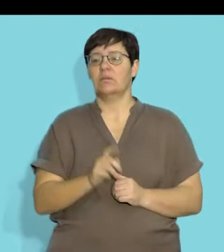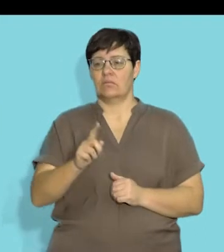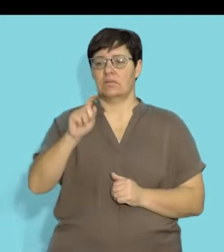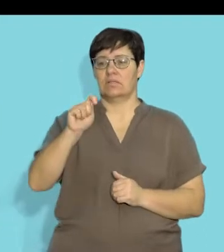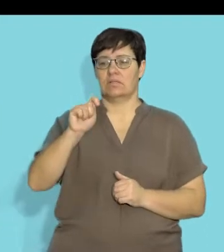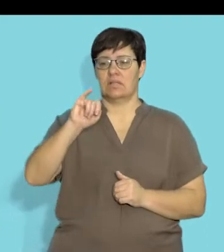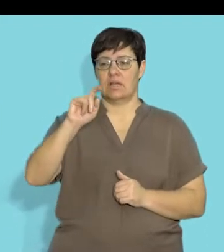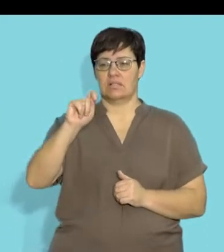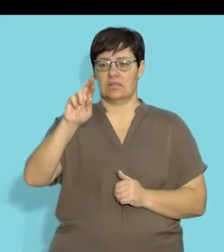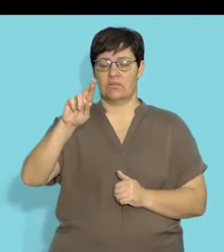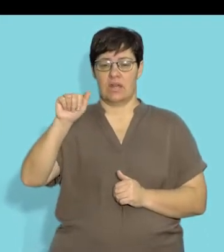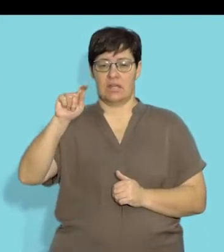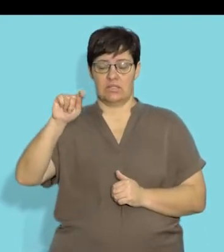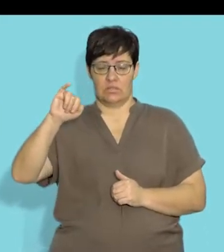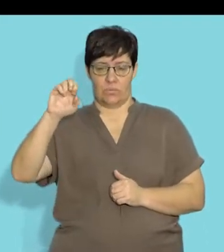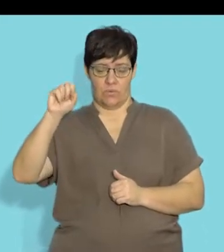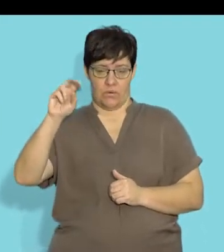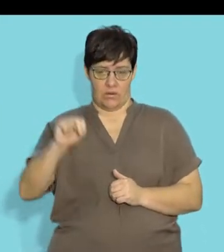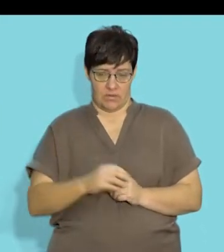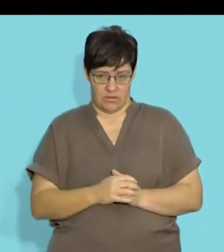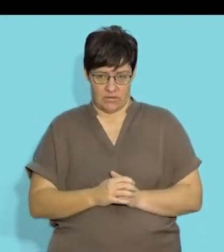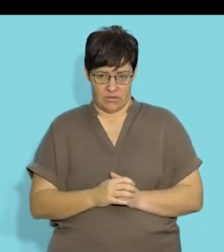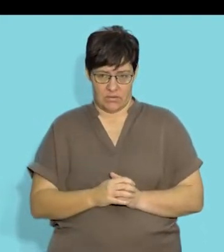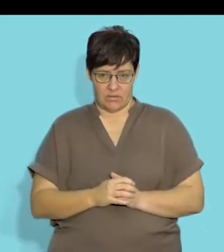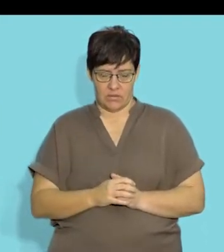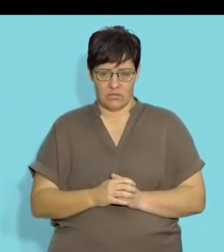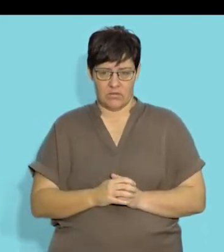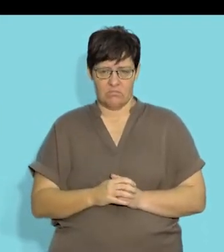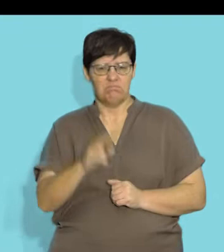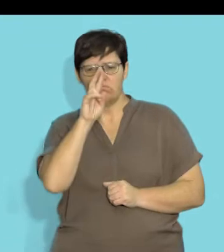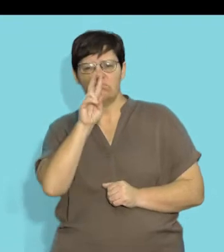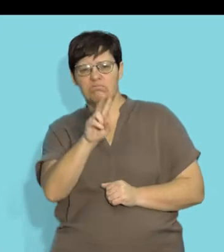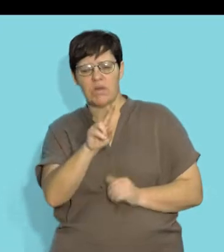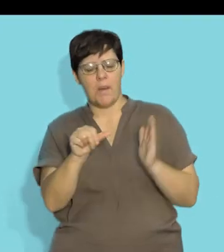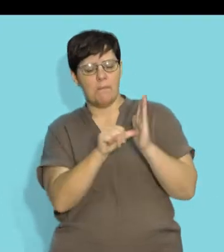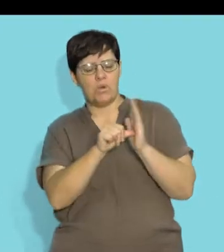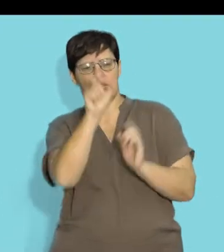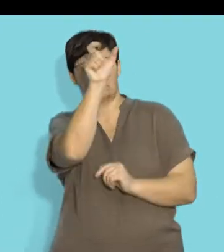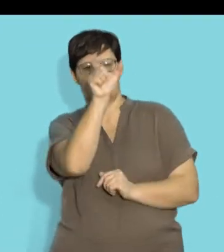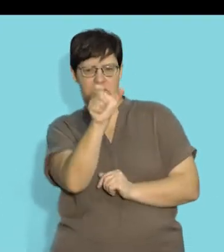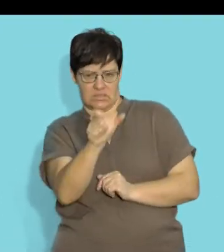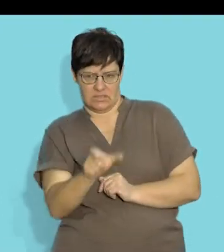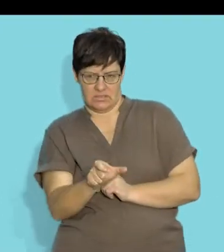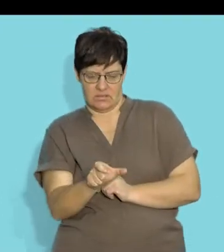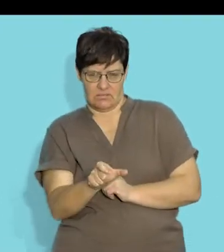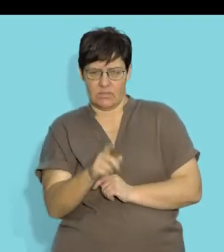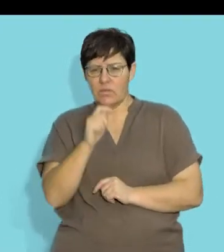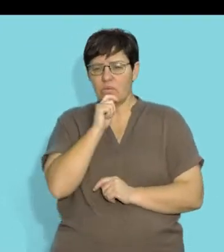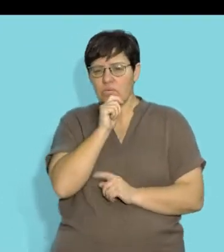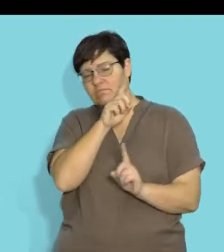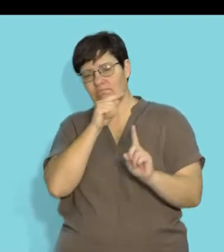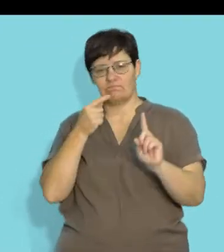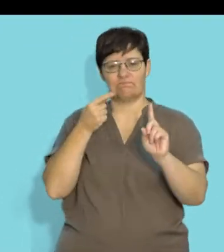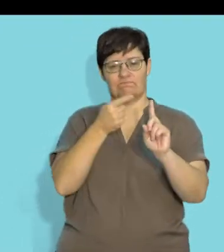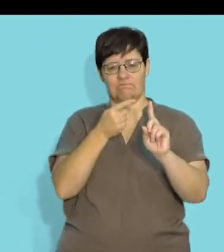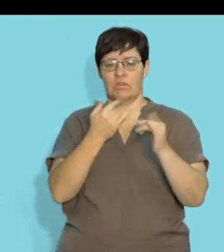titration, right? Okay, now let's look at some of the very key terms that we would use for the purpose of today's